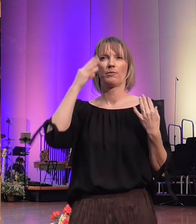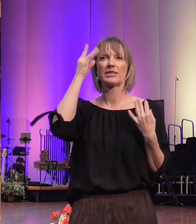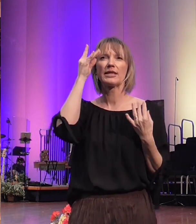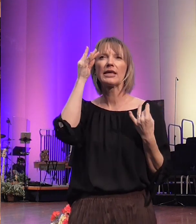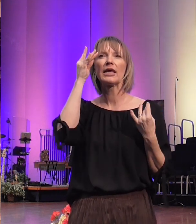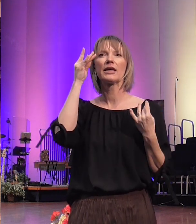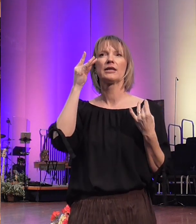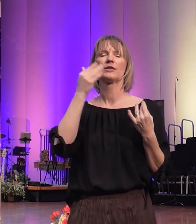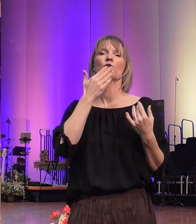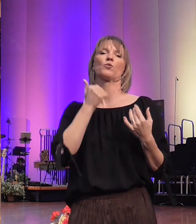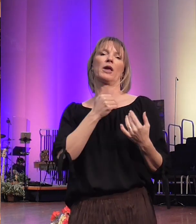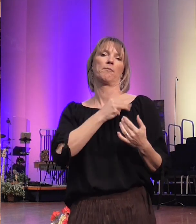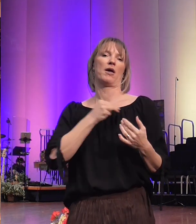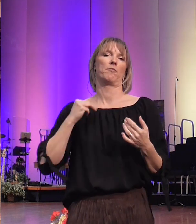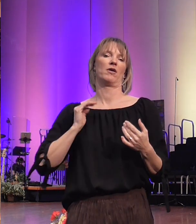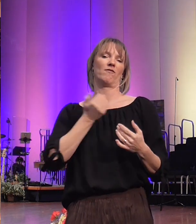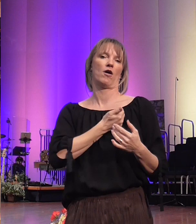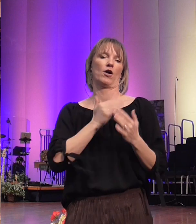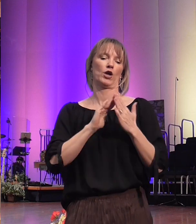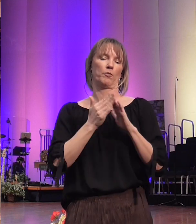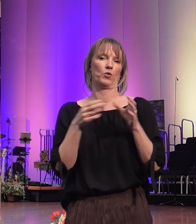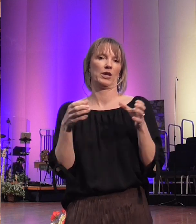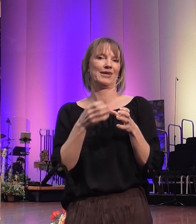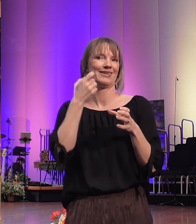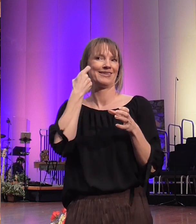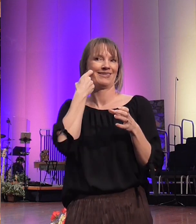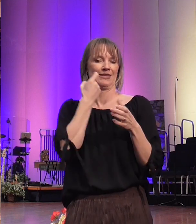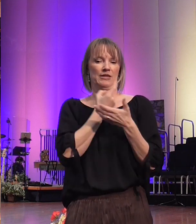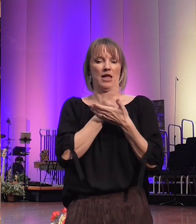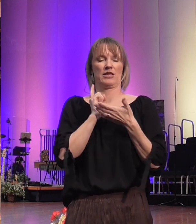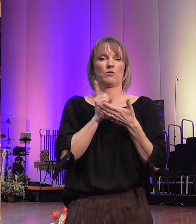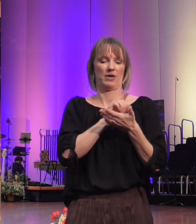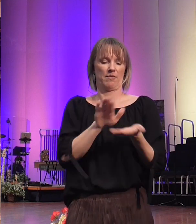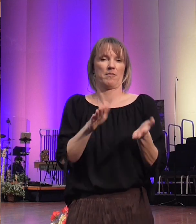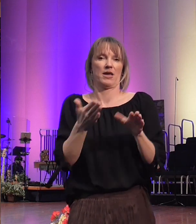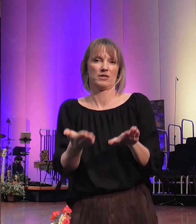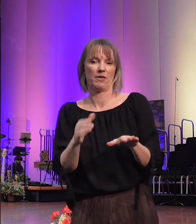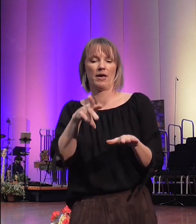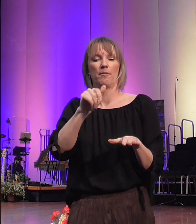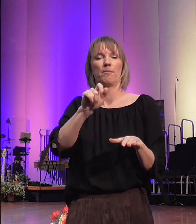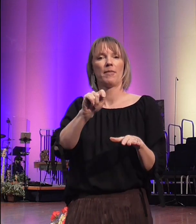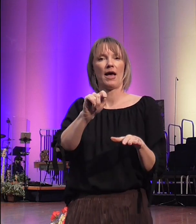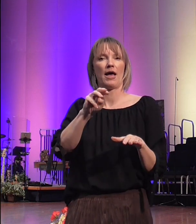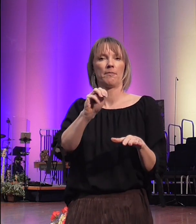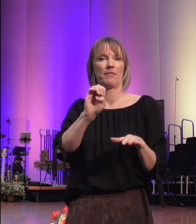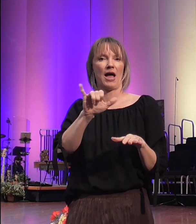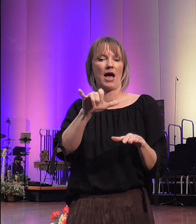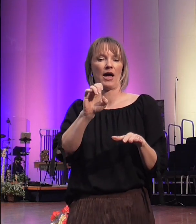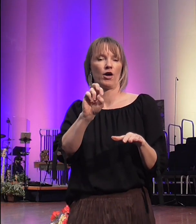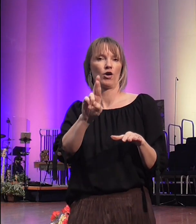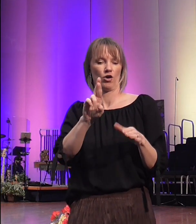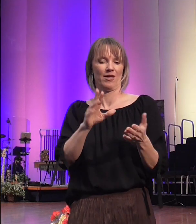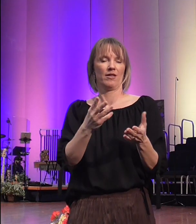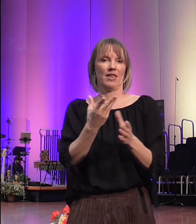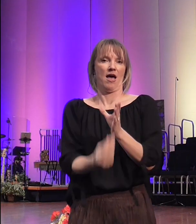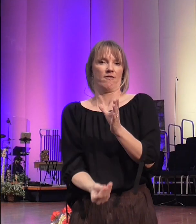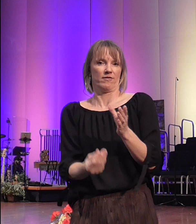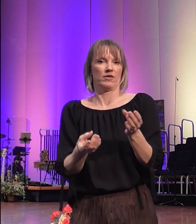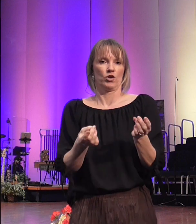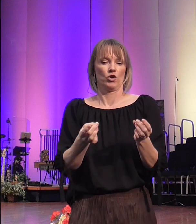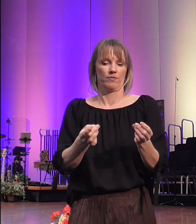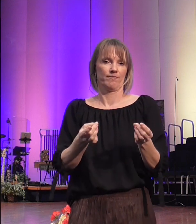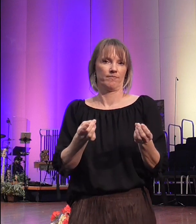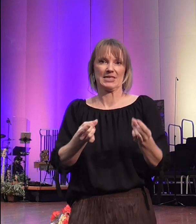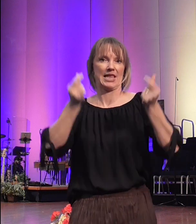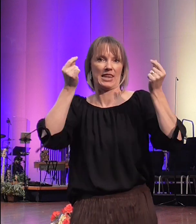sweet member of our community who made her transition this past week. Pat Meyer left our earth very suddenly, and Pat has been